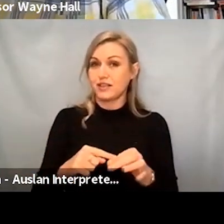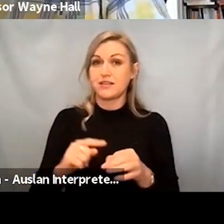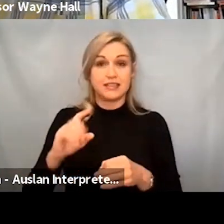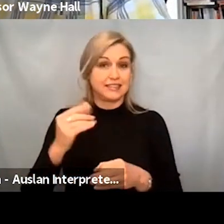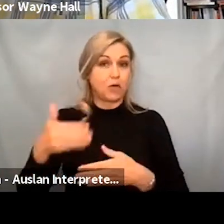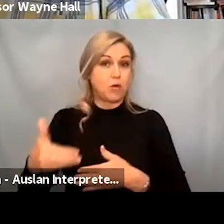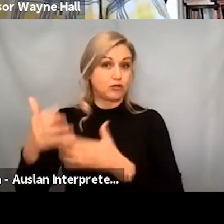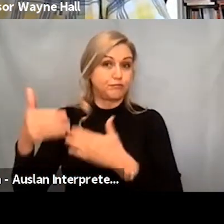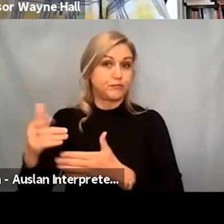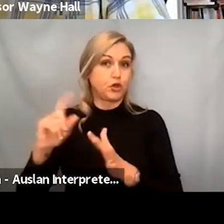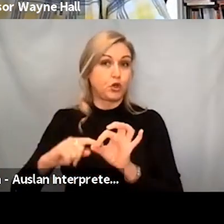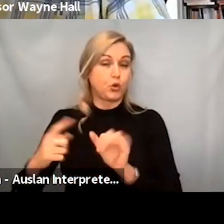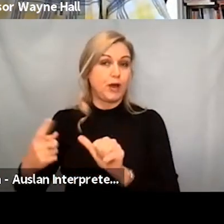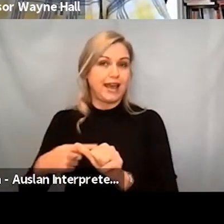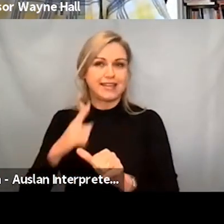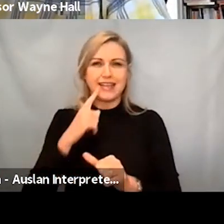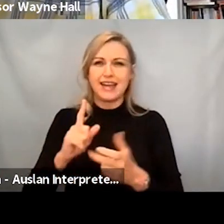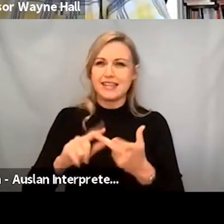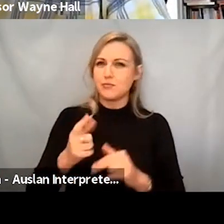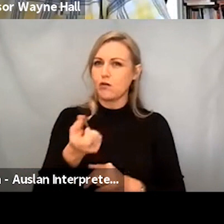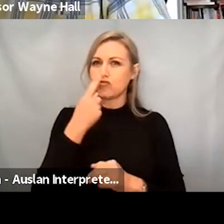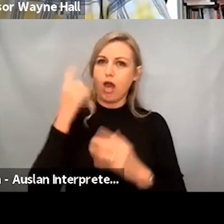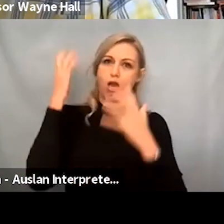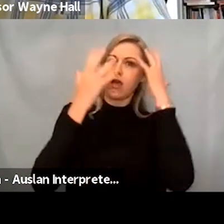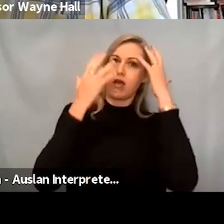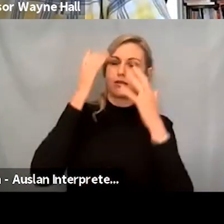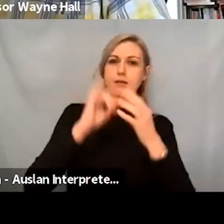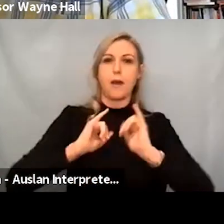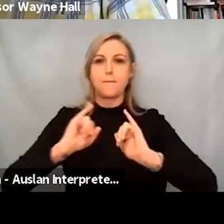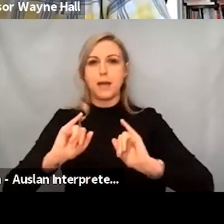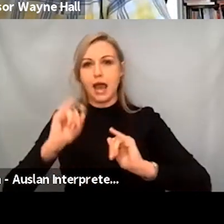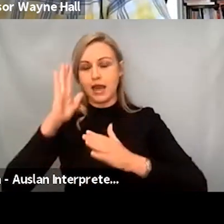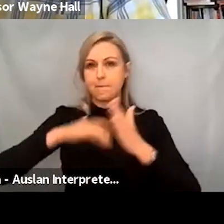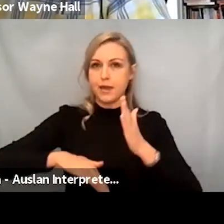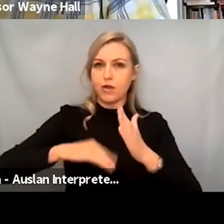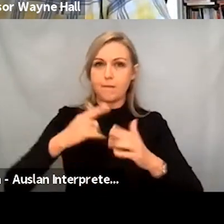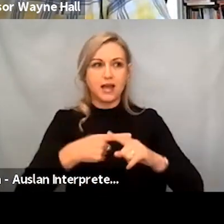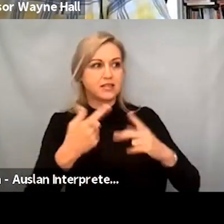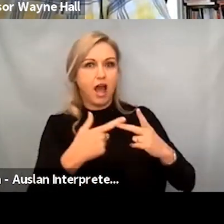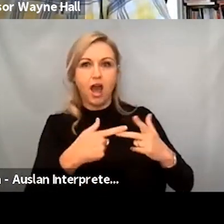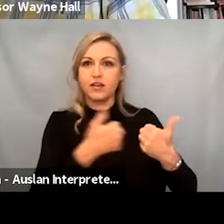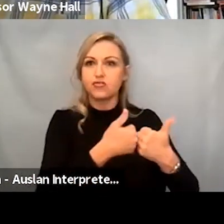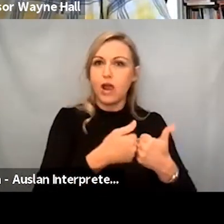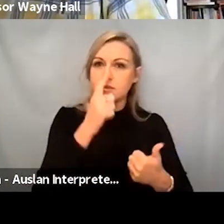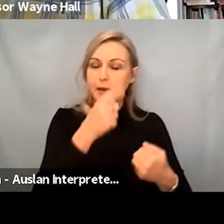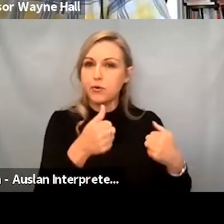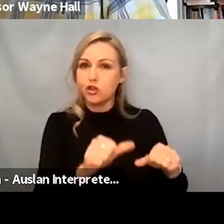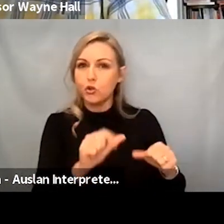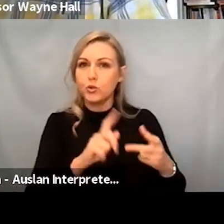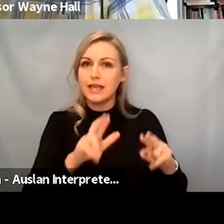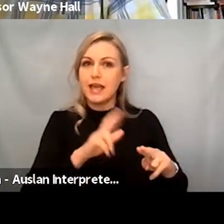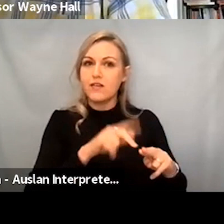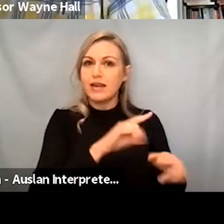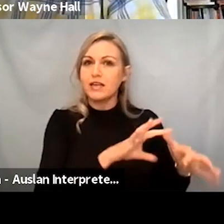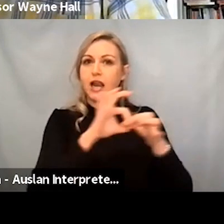I mean, how do you avoid a bad trip, and how does this interact with all the other substances that people are using? I mean, if we were to apply something like this